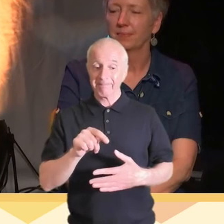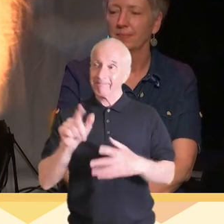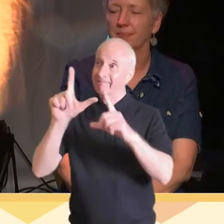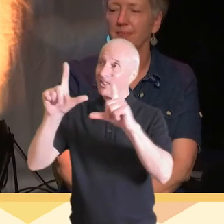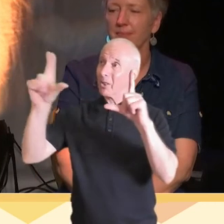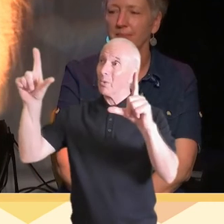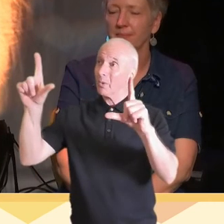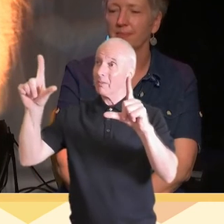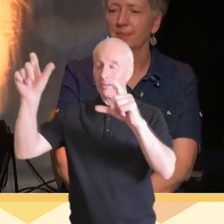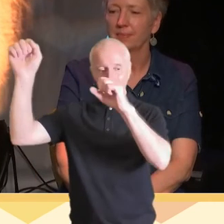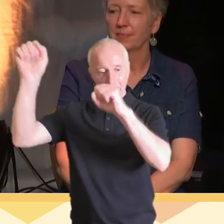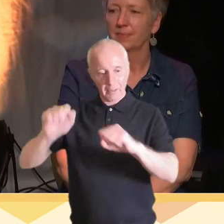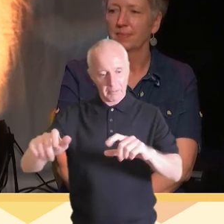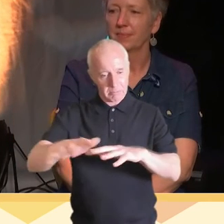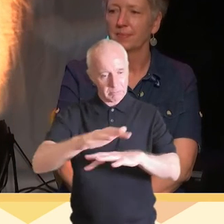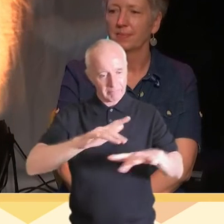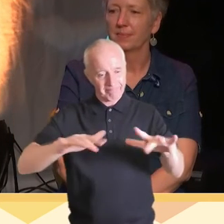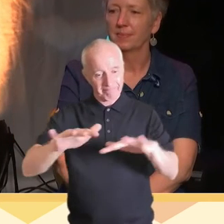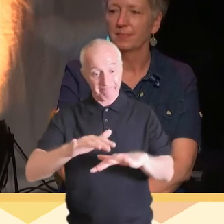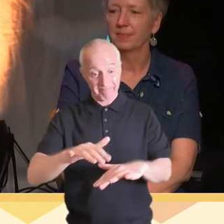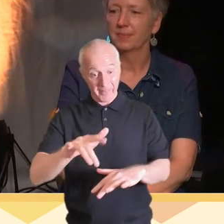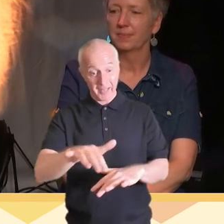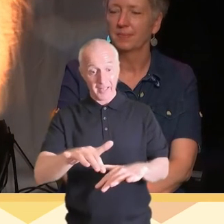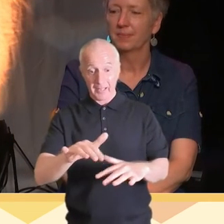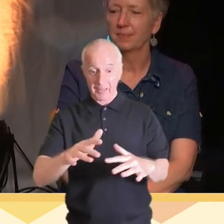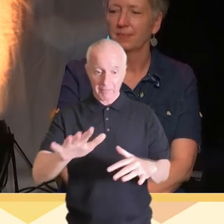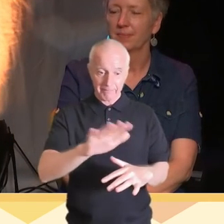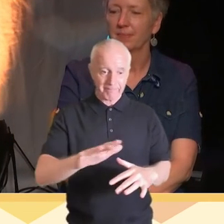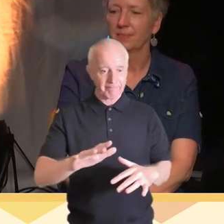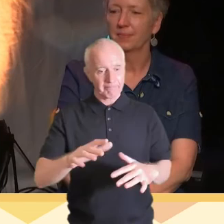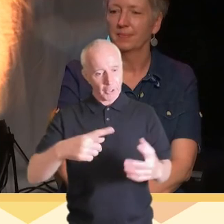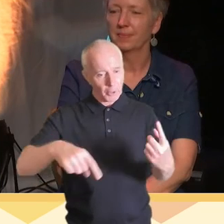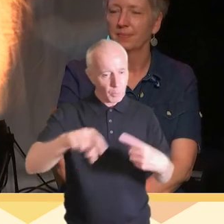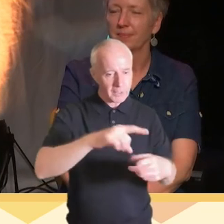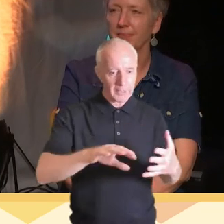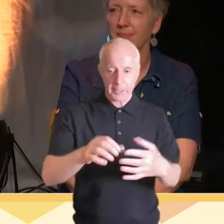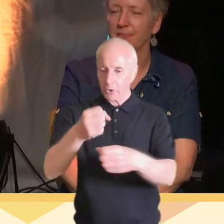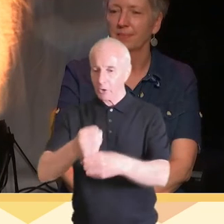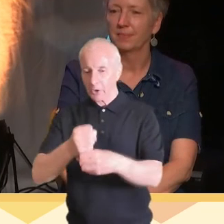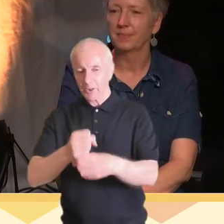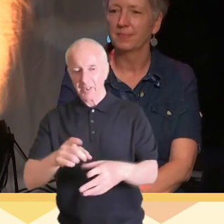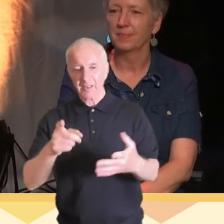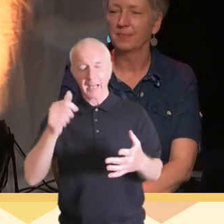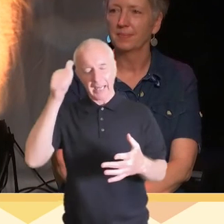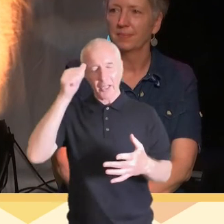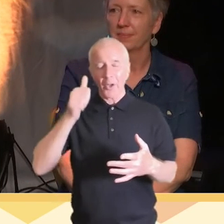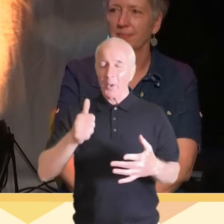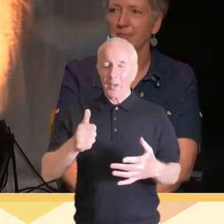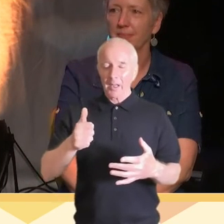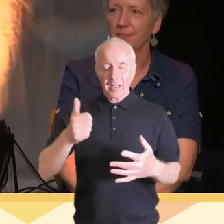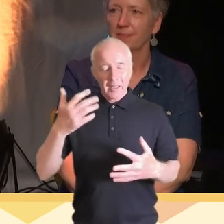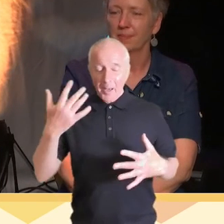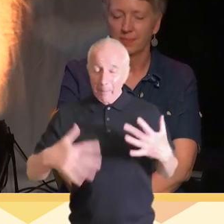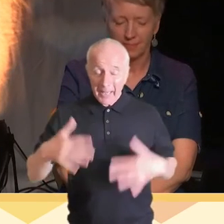at work in our churches and our communities. And I don't mean that in a triumphalistic way, because I know the pain, I know